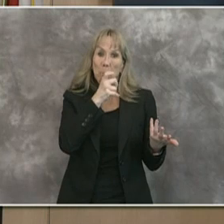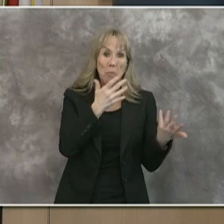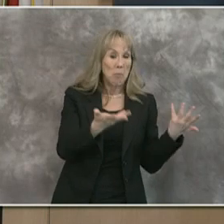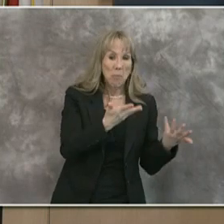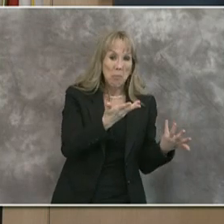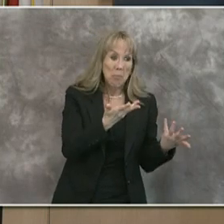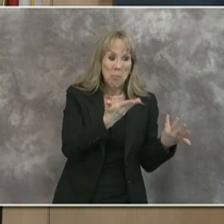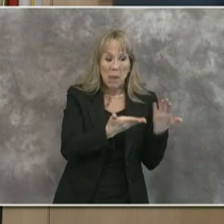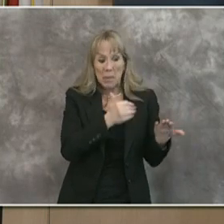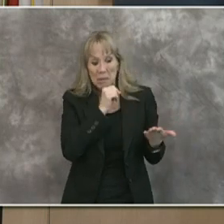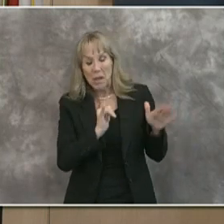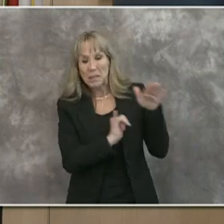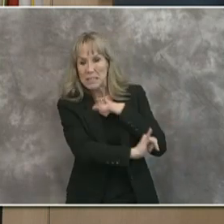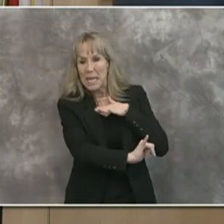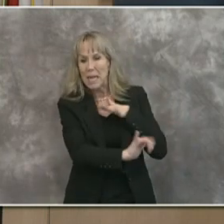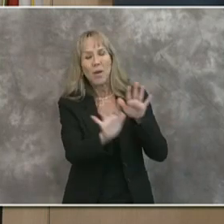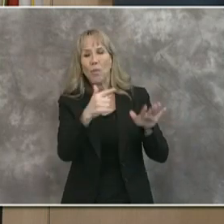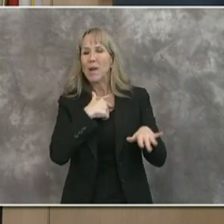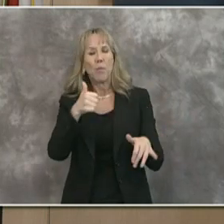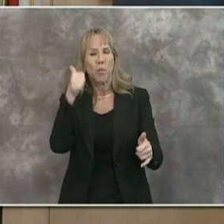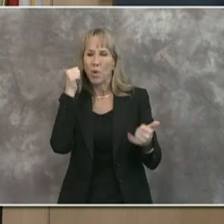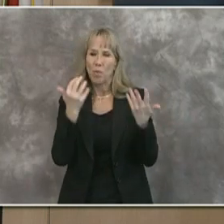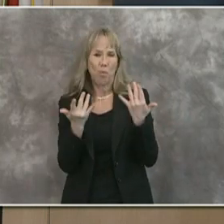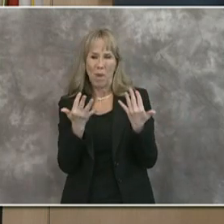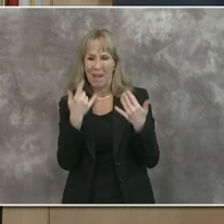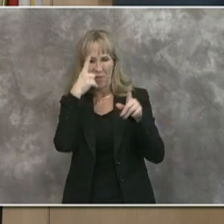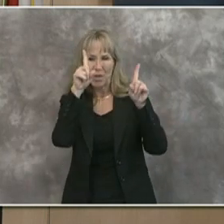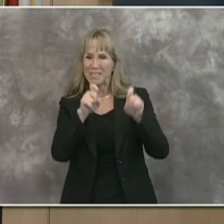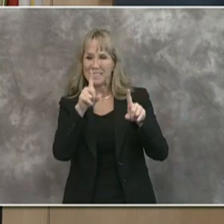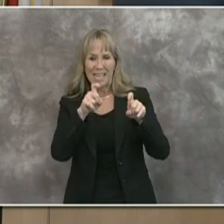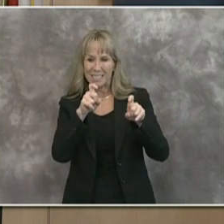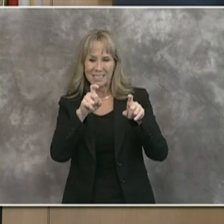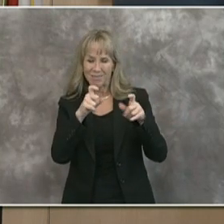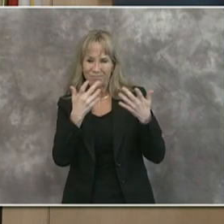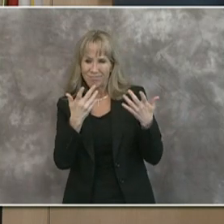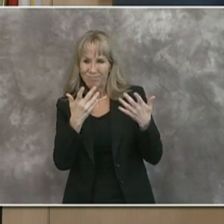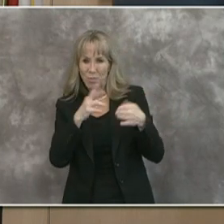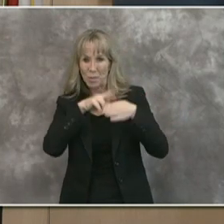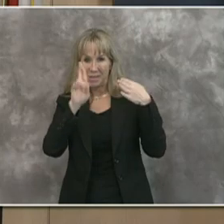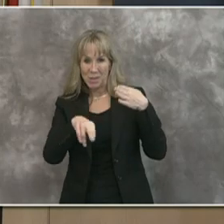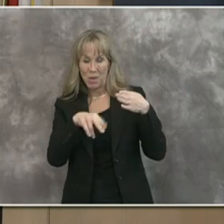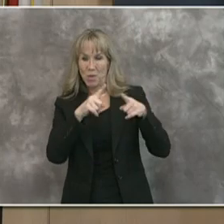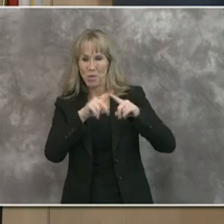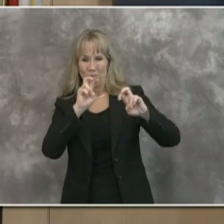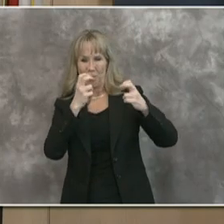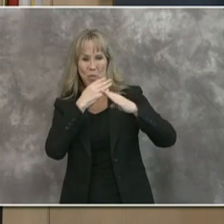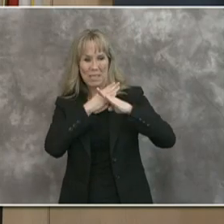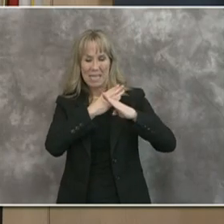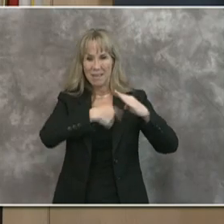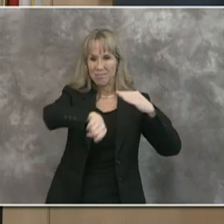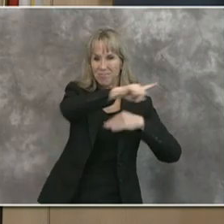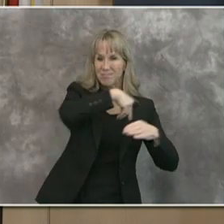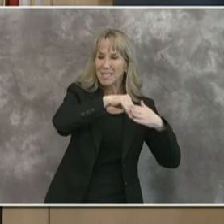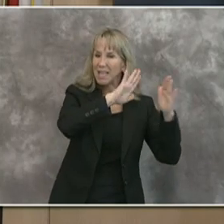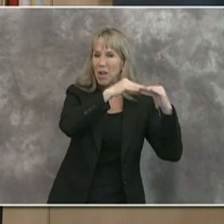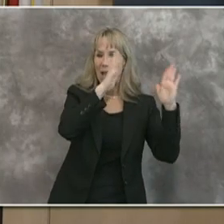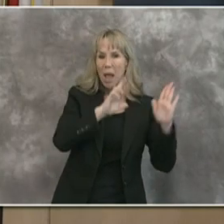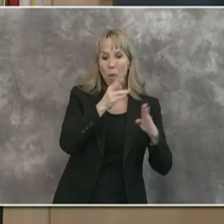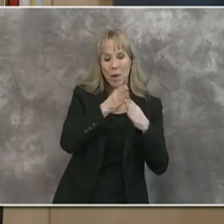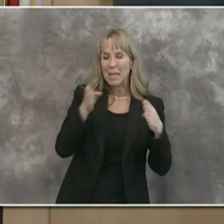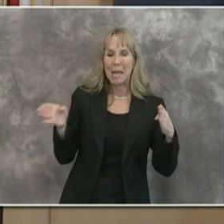them to that. We would not wait for a test result to give them the advice that they need to protect the other members of their family or their